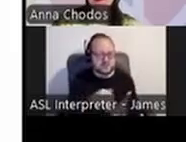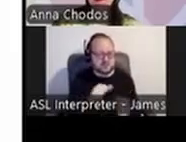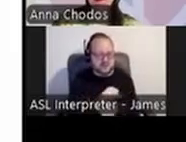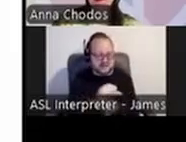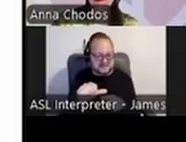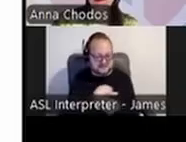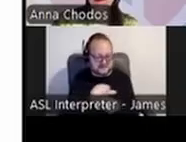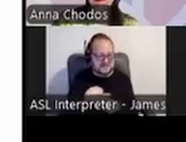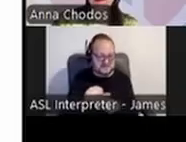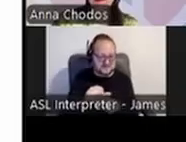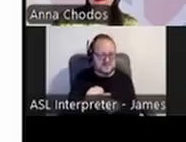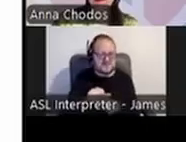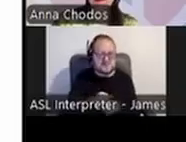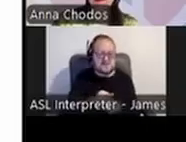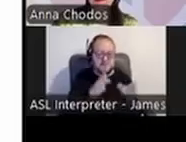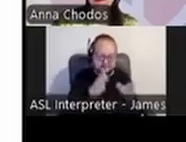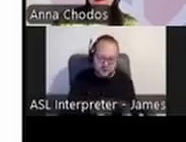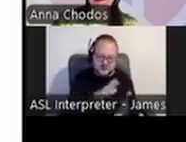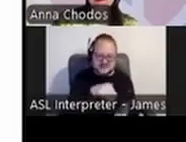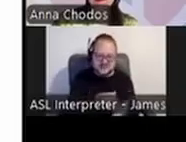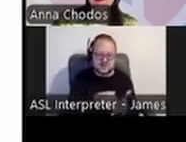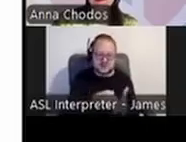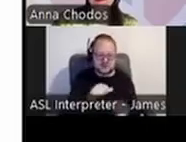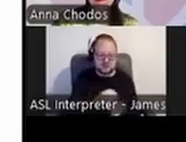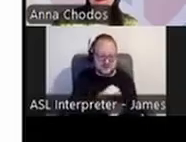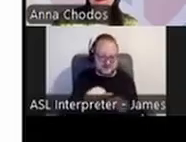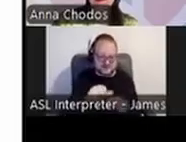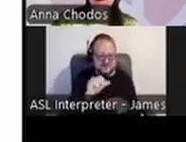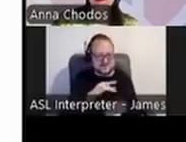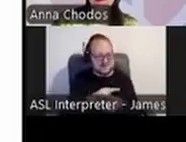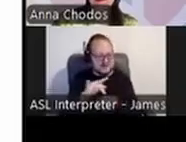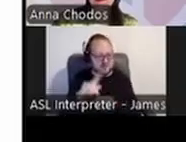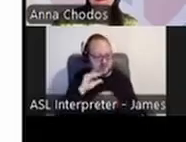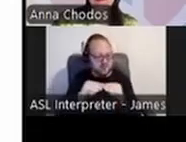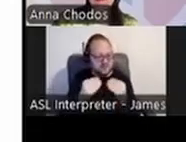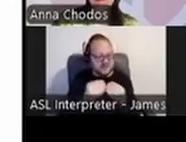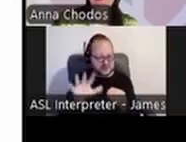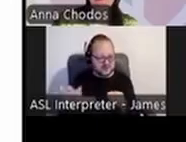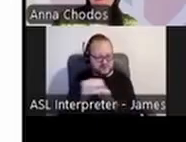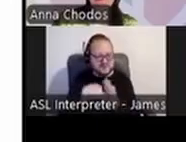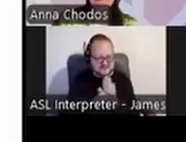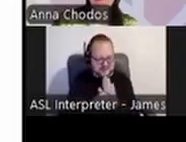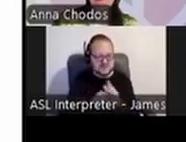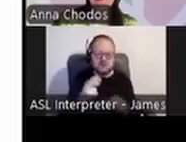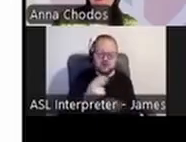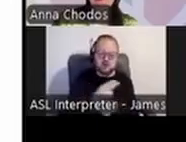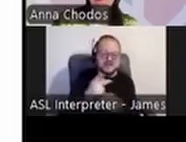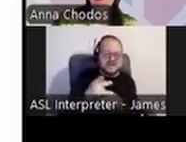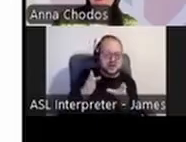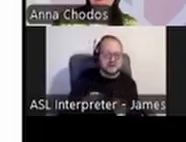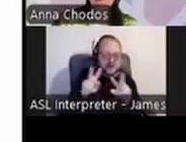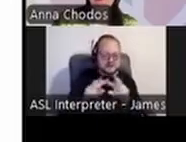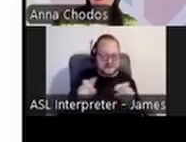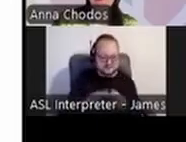caregiver assessments and using those assessments as a tool, and really strategies to empower caregivers